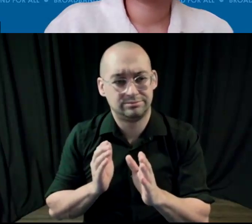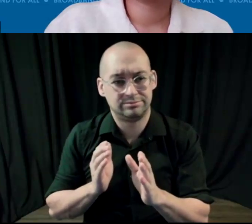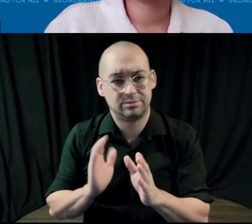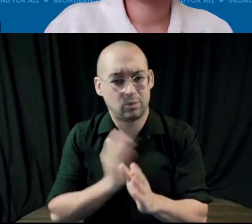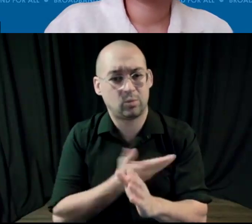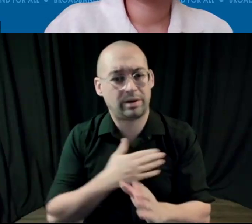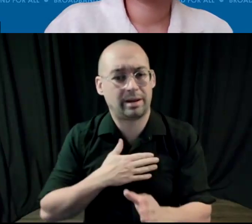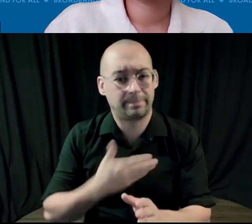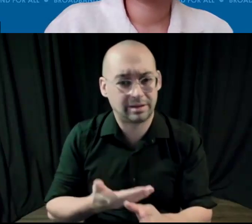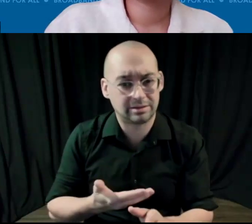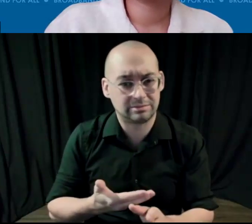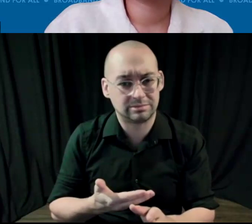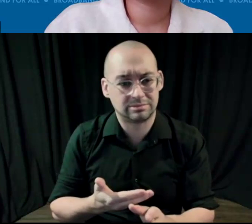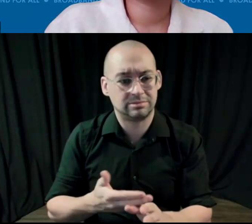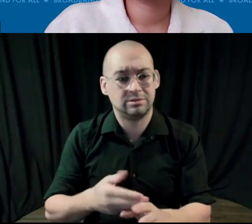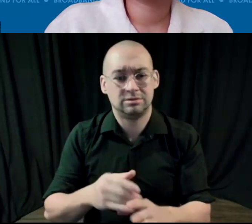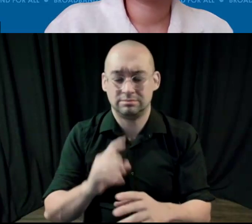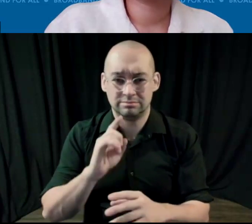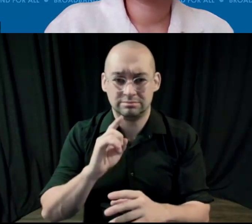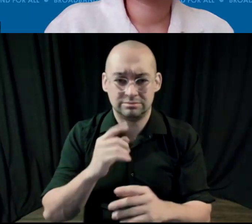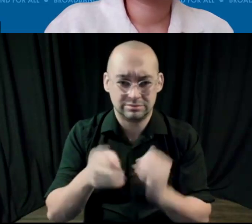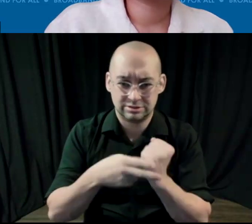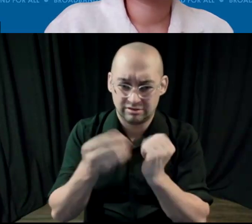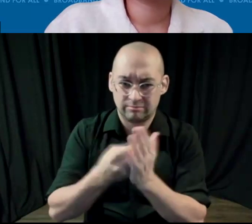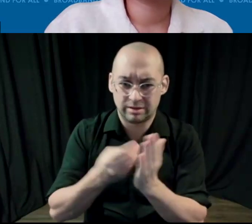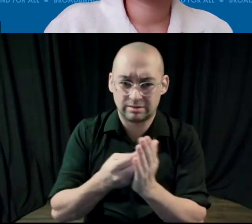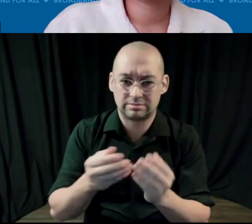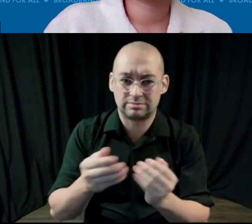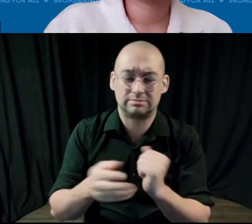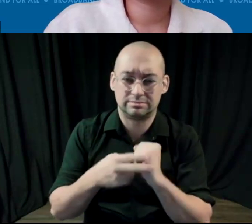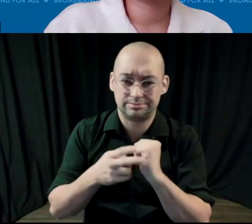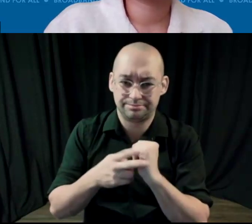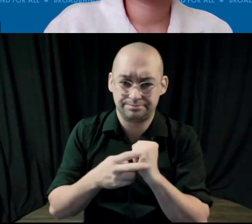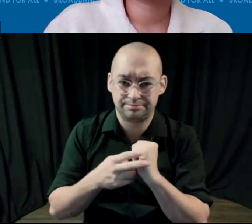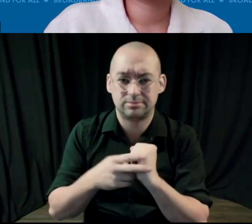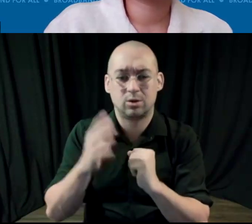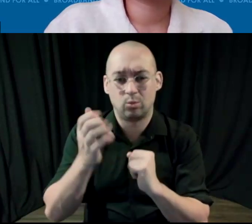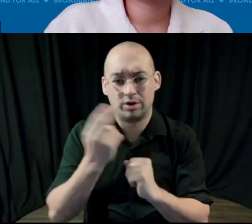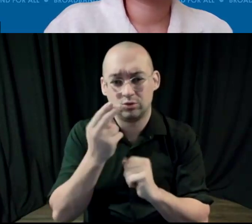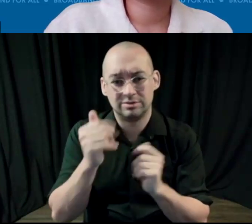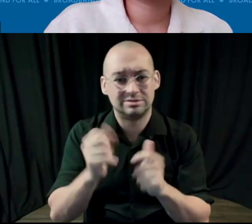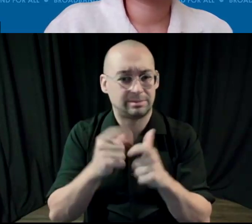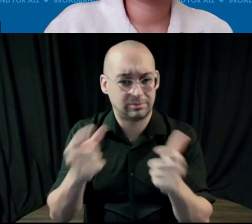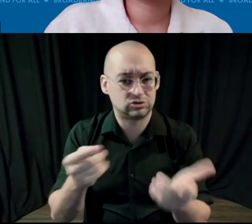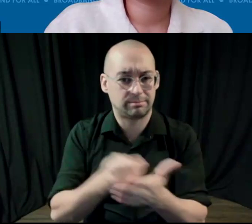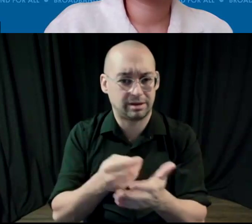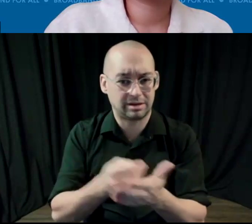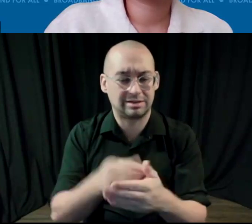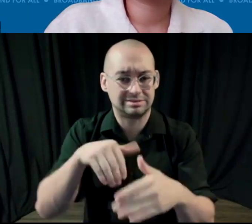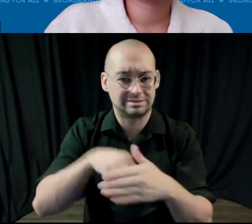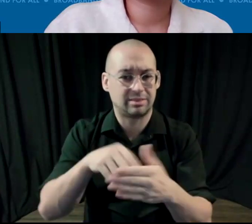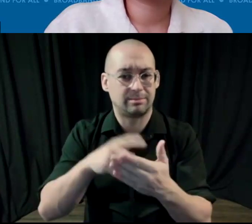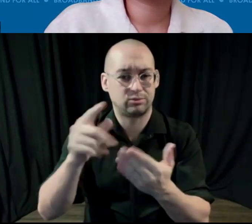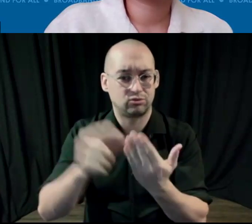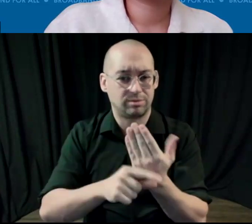being as frugal with our administration as possible, so we can put as much of the funds into program as possible.